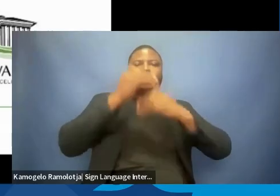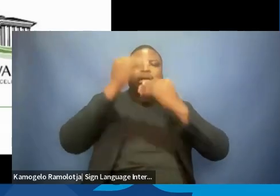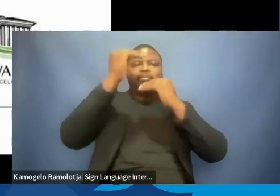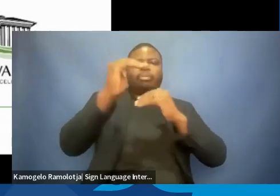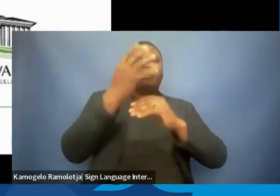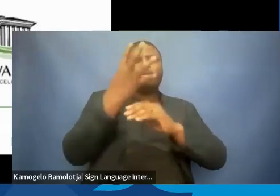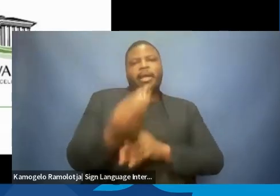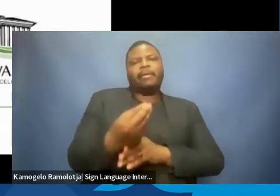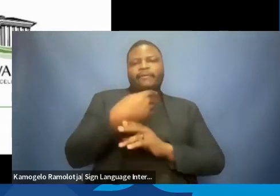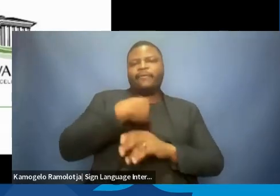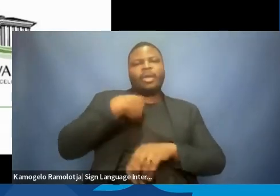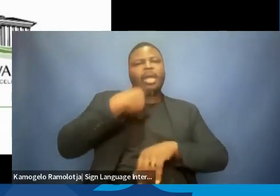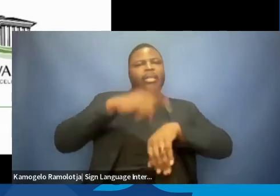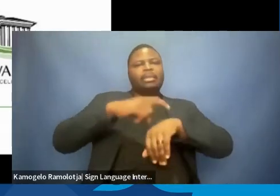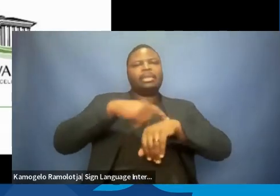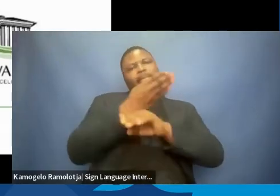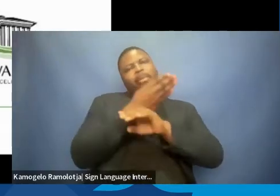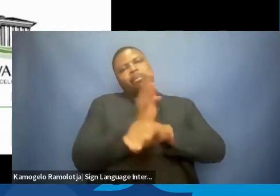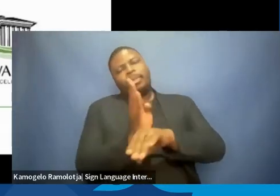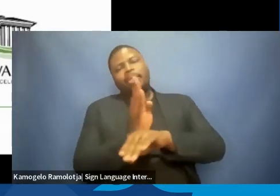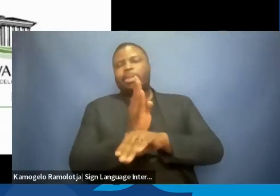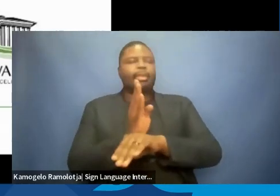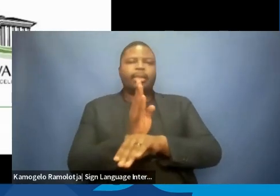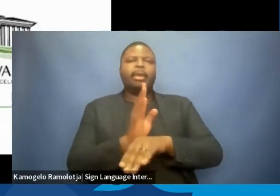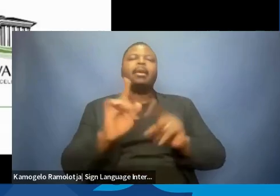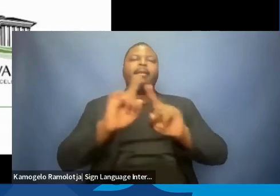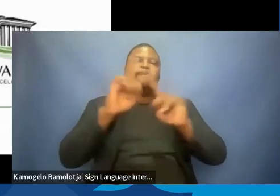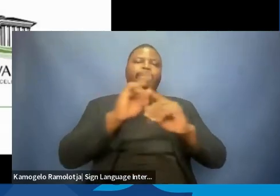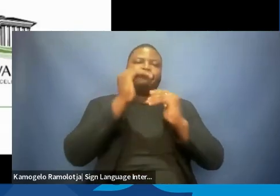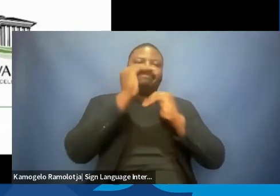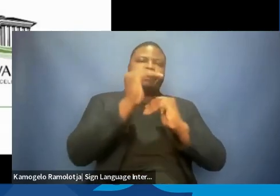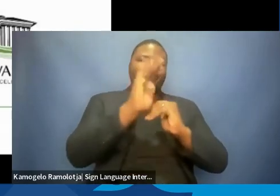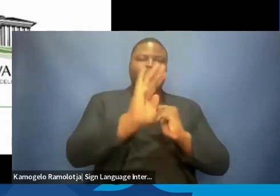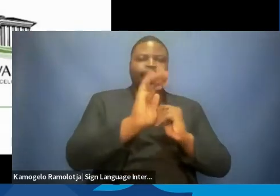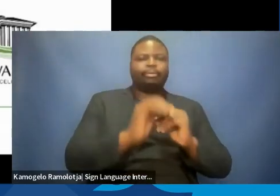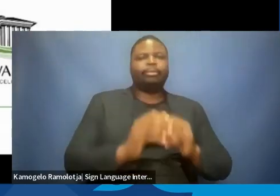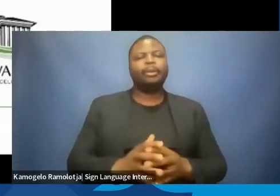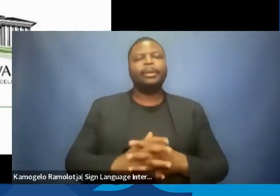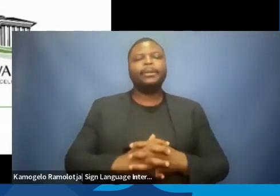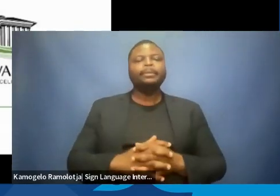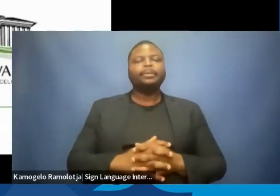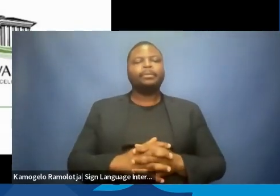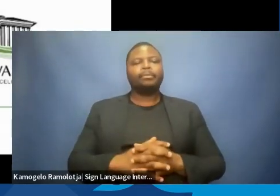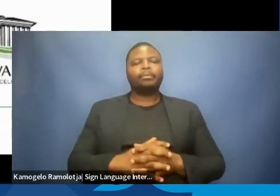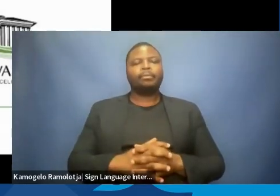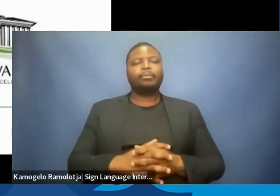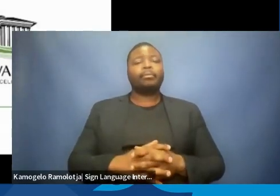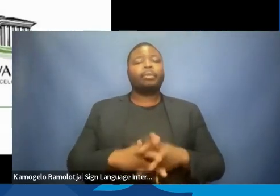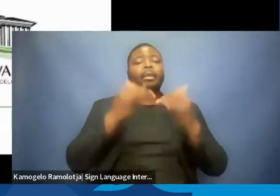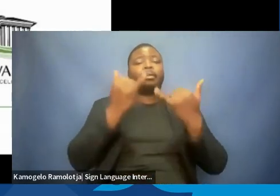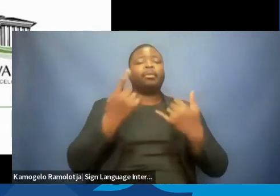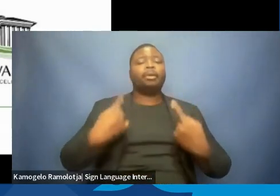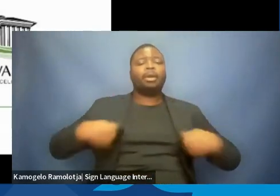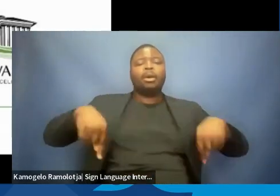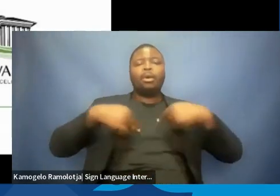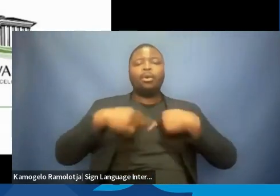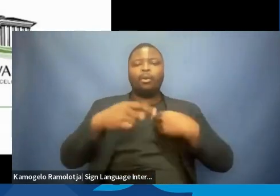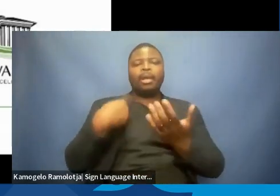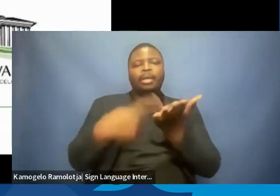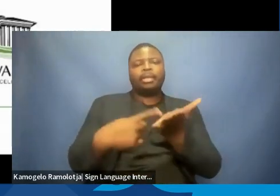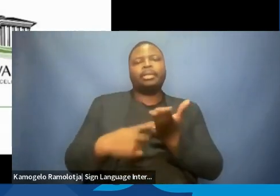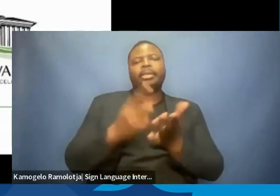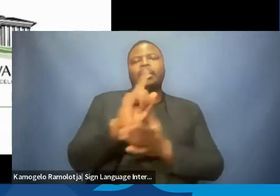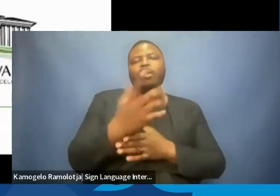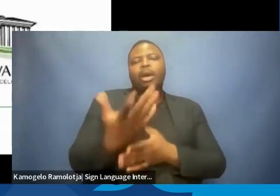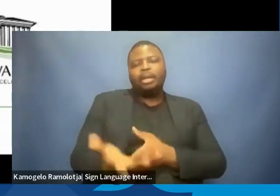so much once again for the introduction. I just want to set a timer so that I can also time myself and not go over